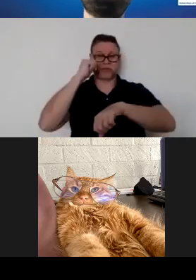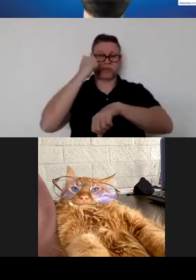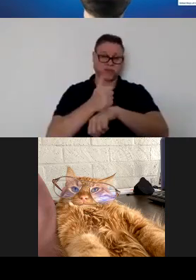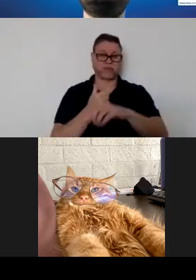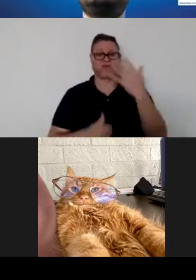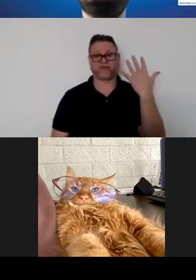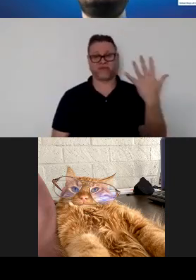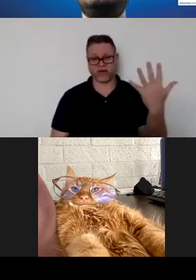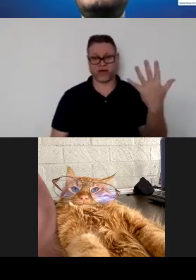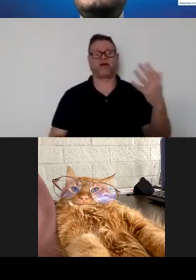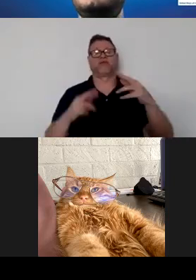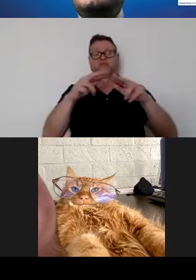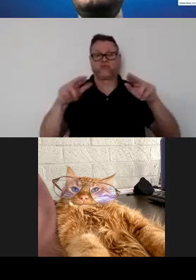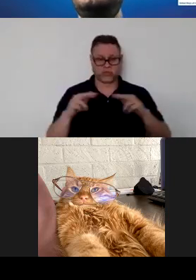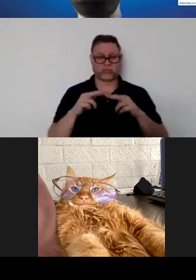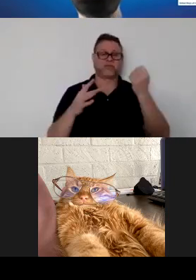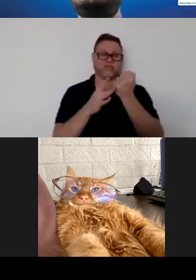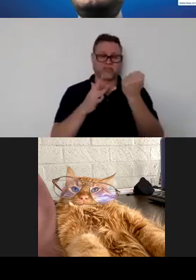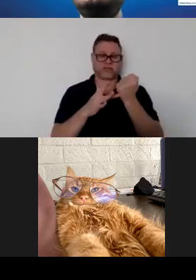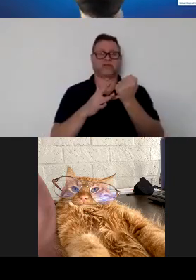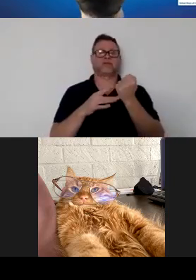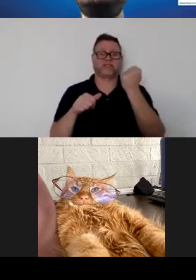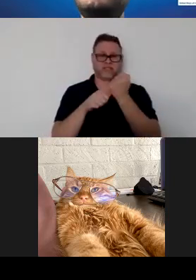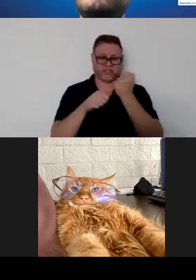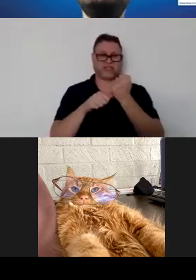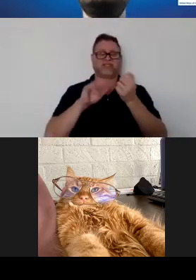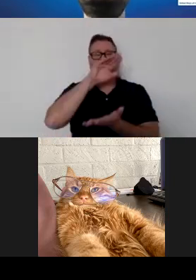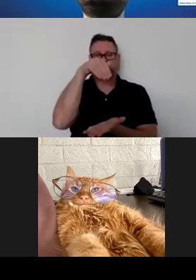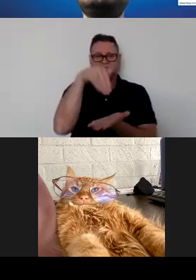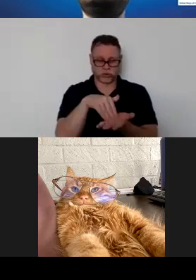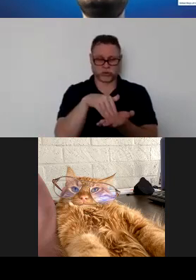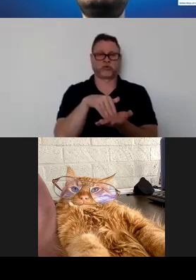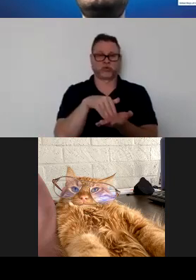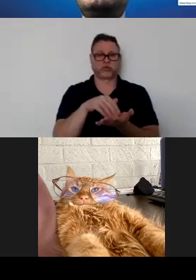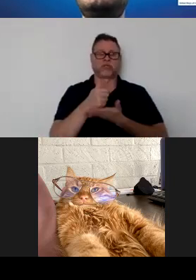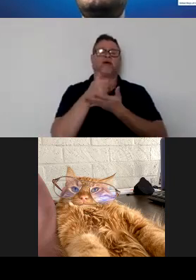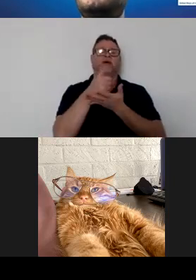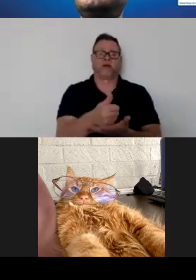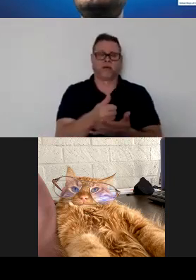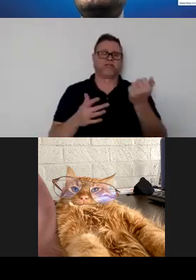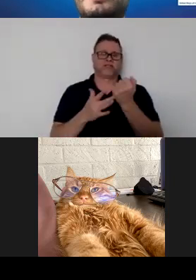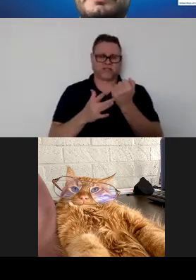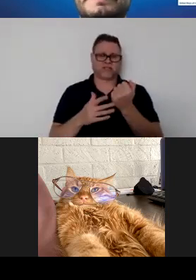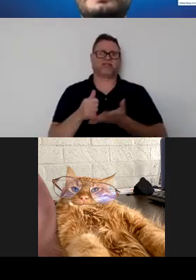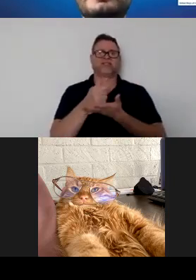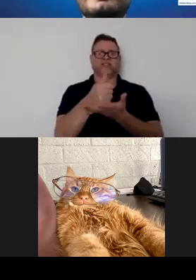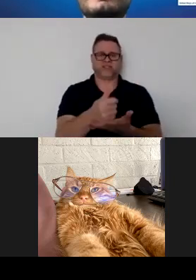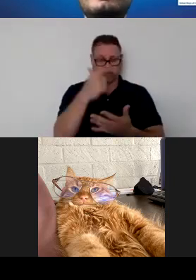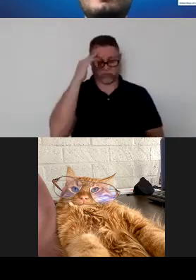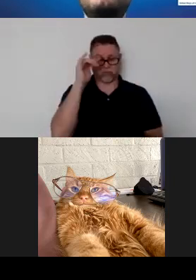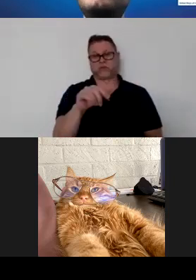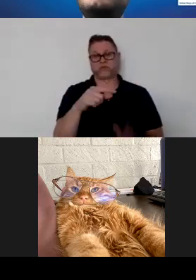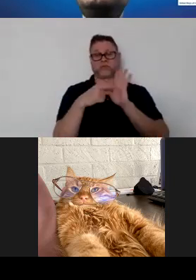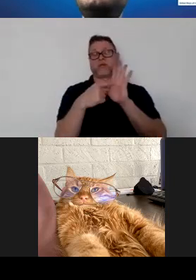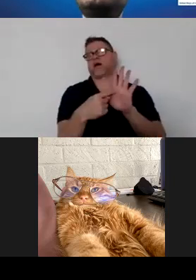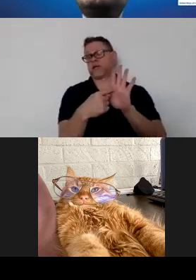5 regional technical assistance centers throughout the state to help with the technical assistance for these models.